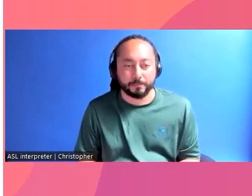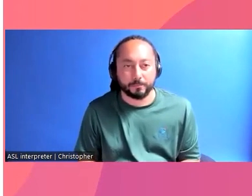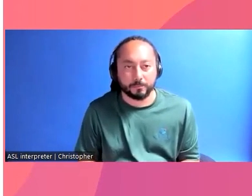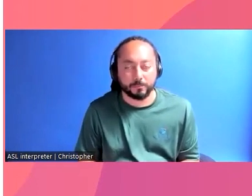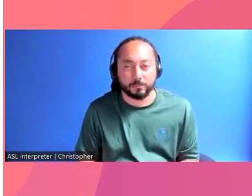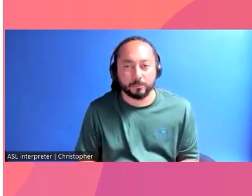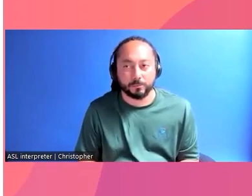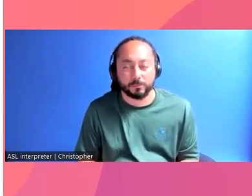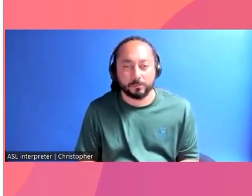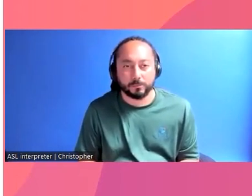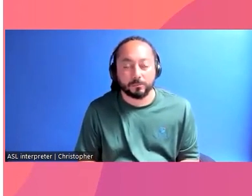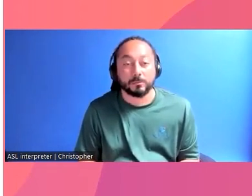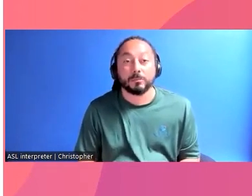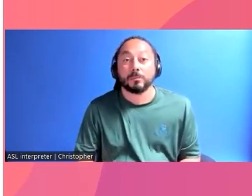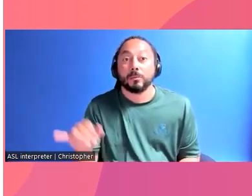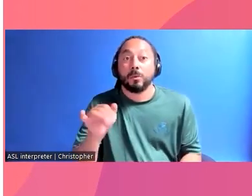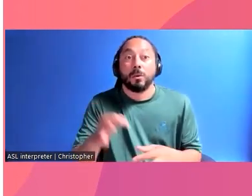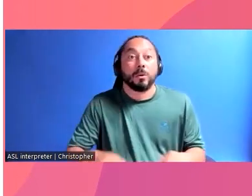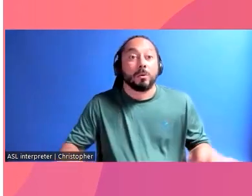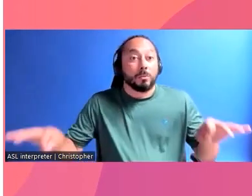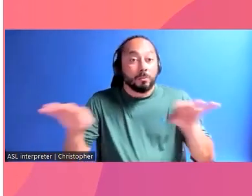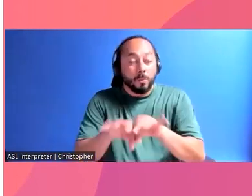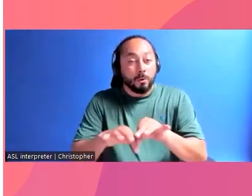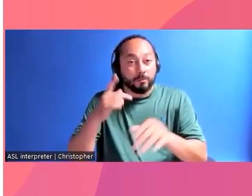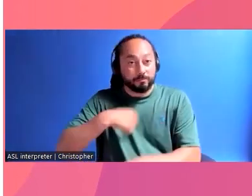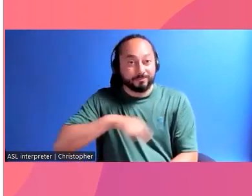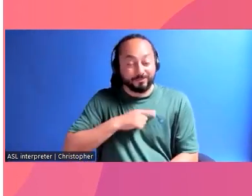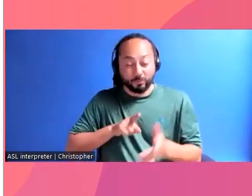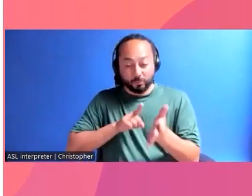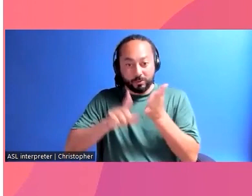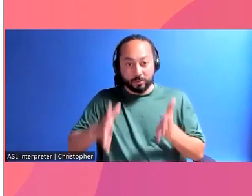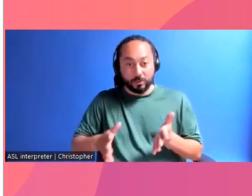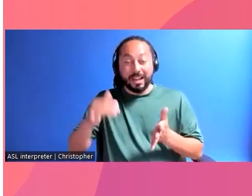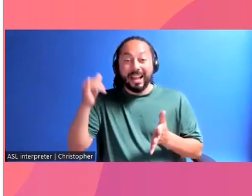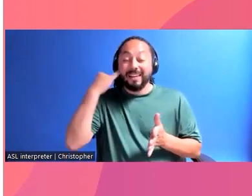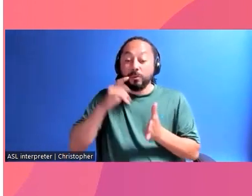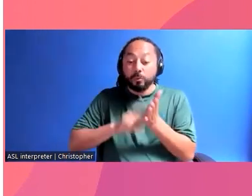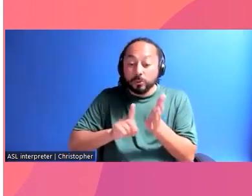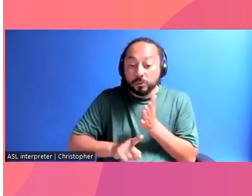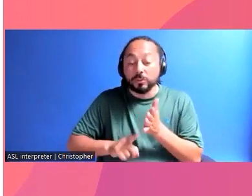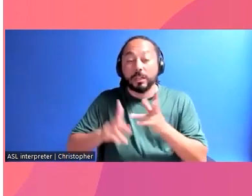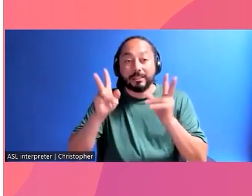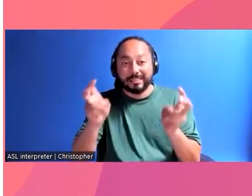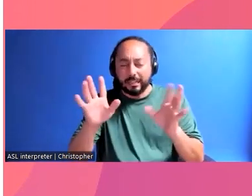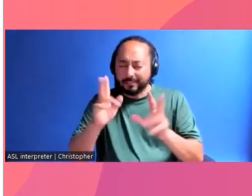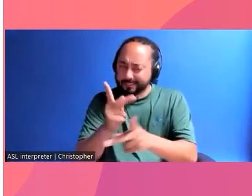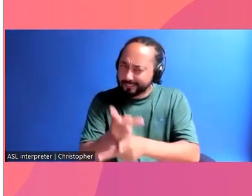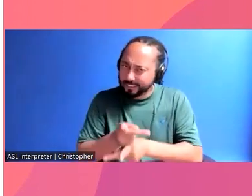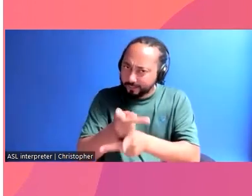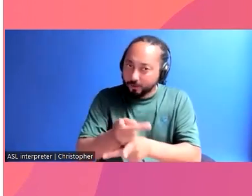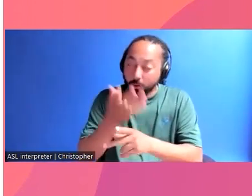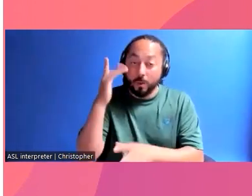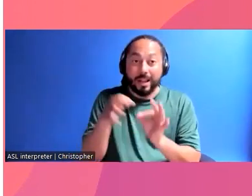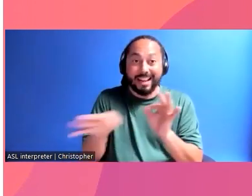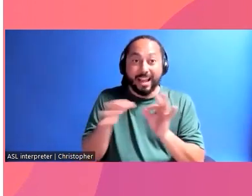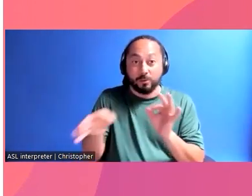as researchers, when we're naming our studies and creating titles, to also be careful about how we do that, because language is